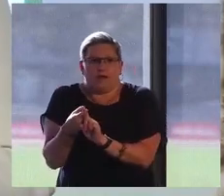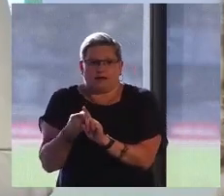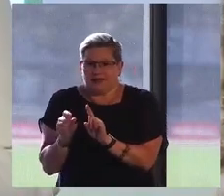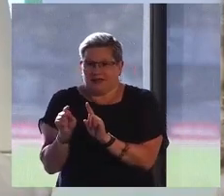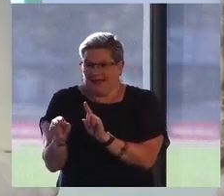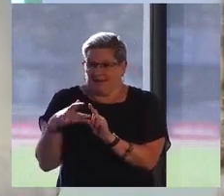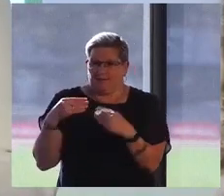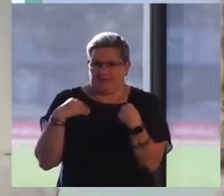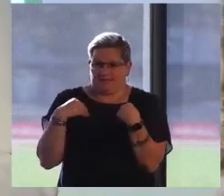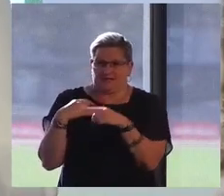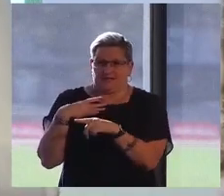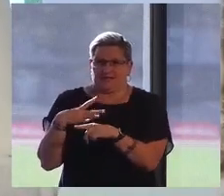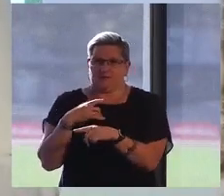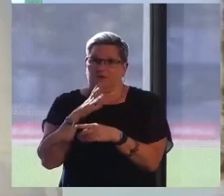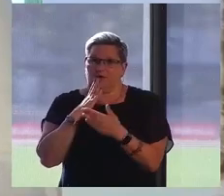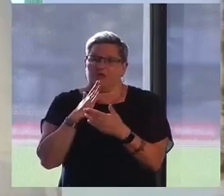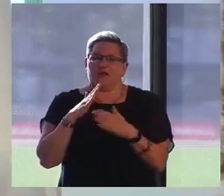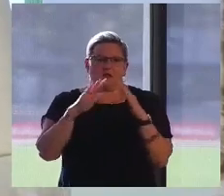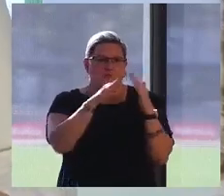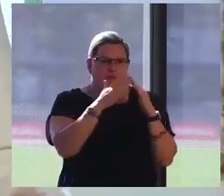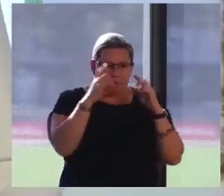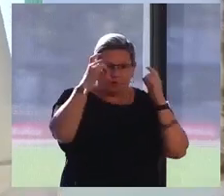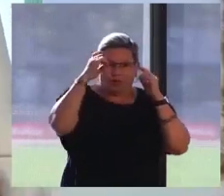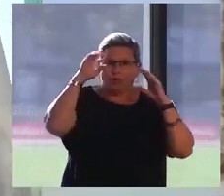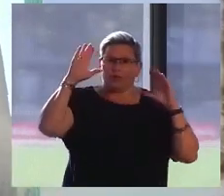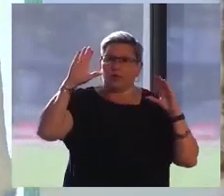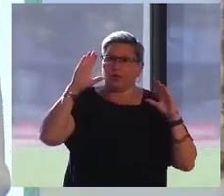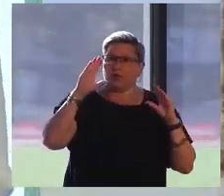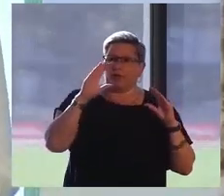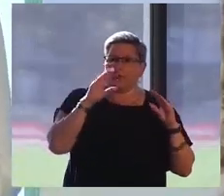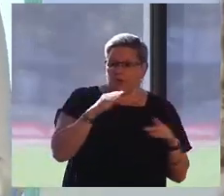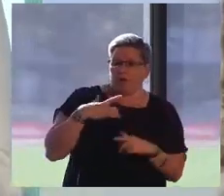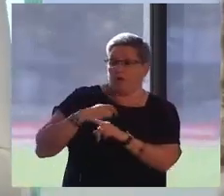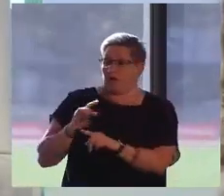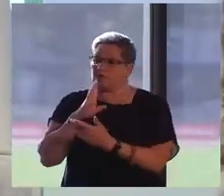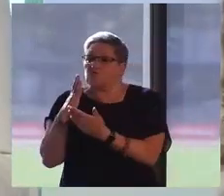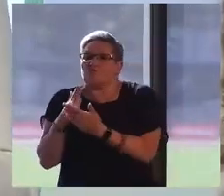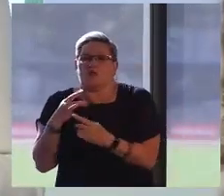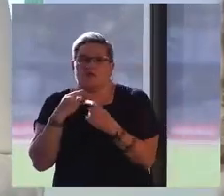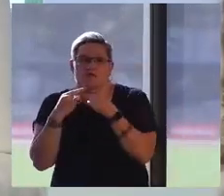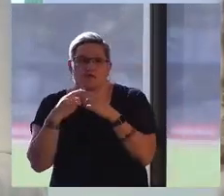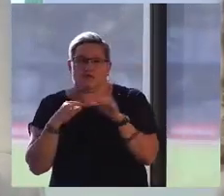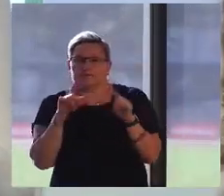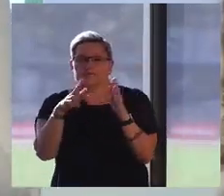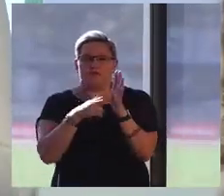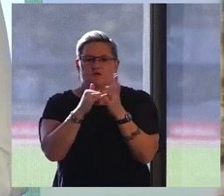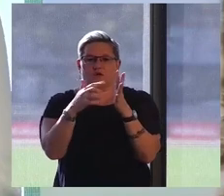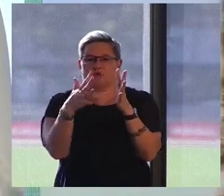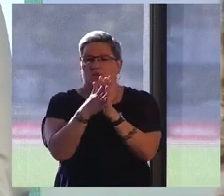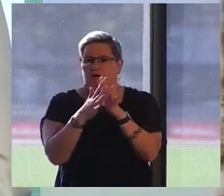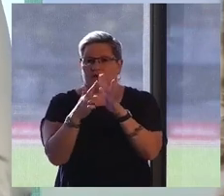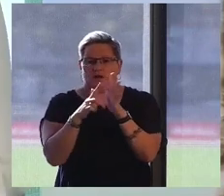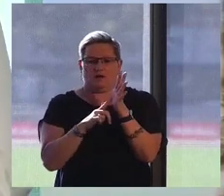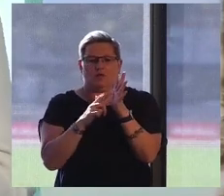lot less community angst because there's genuine information. Now, in New South Wales, with the Illawarra offshore wind zone and the